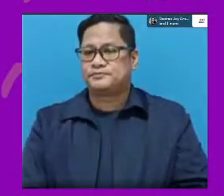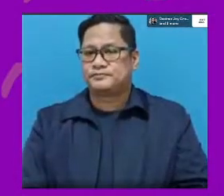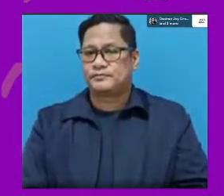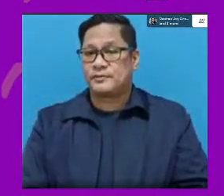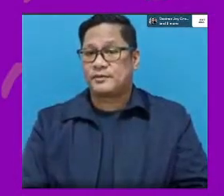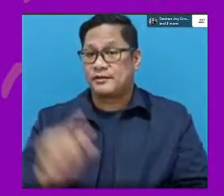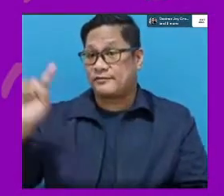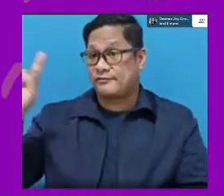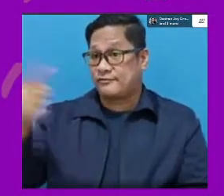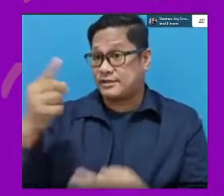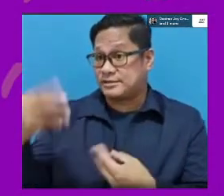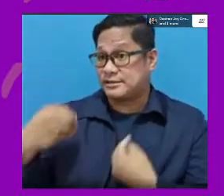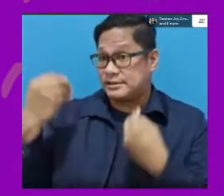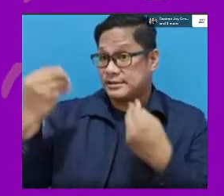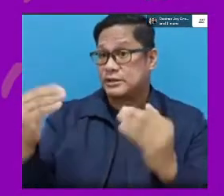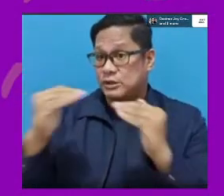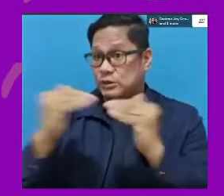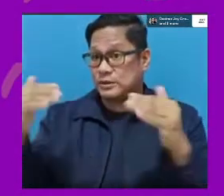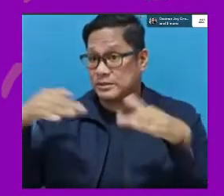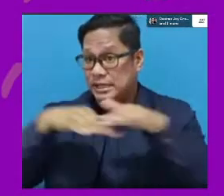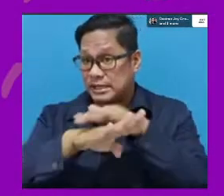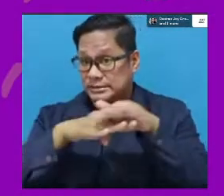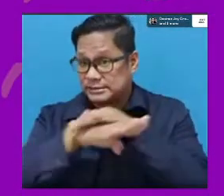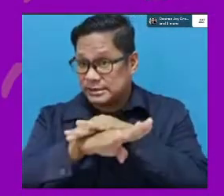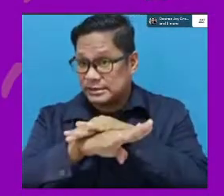is to provide equitable access.